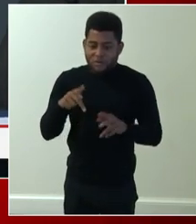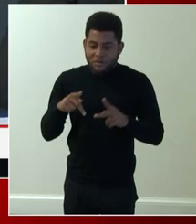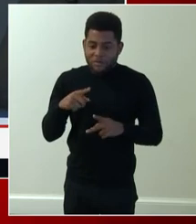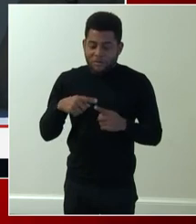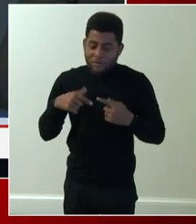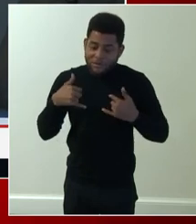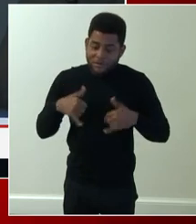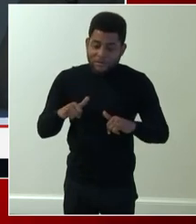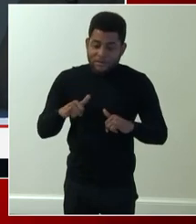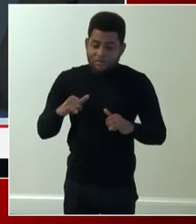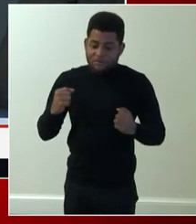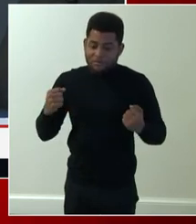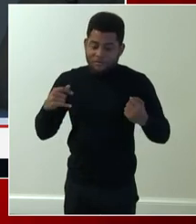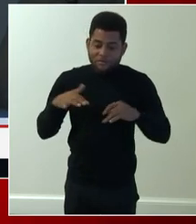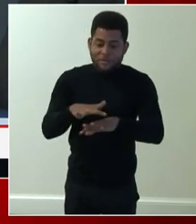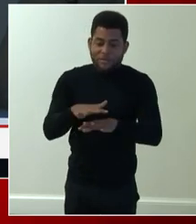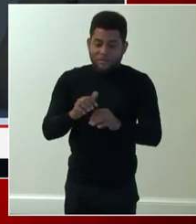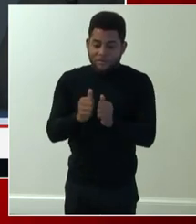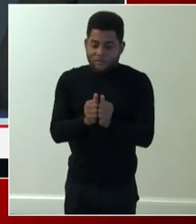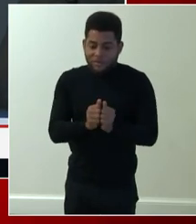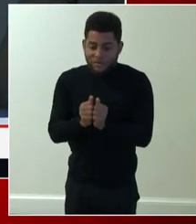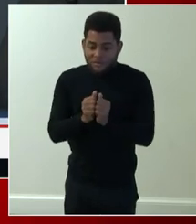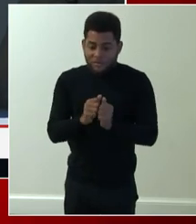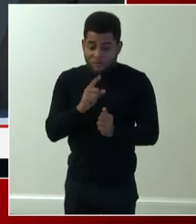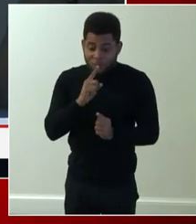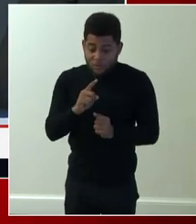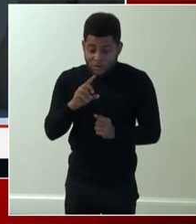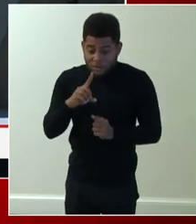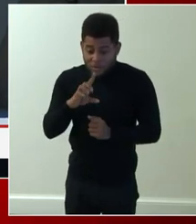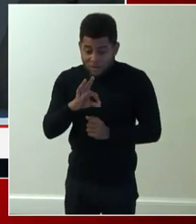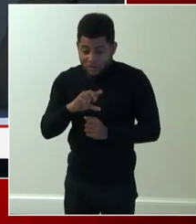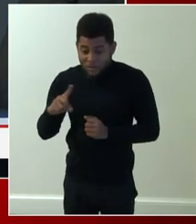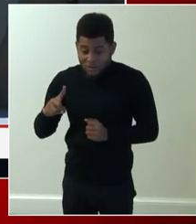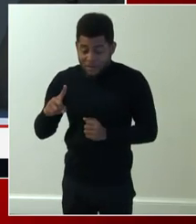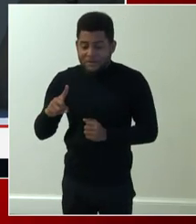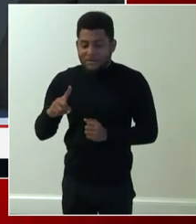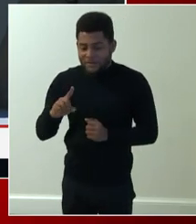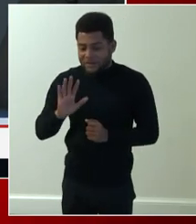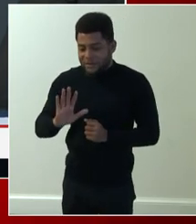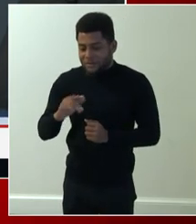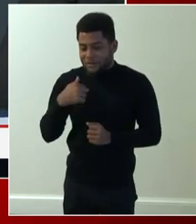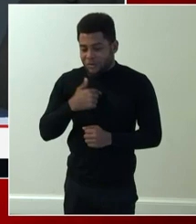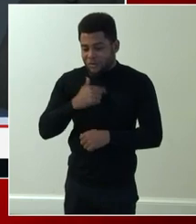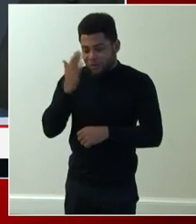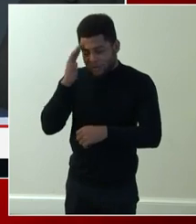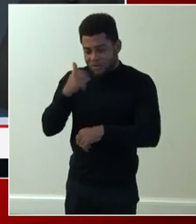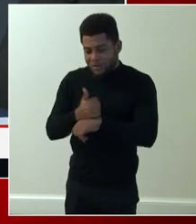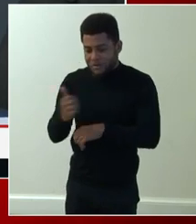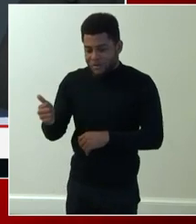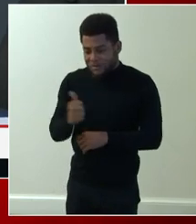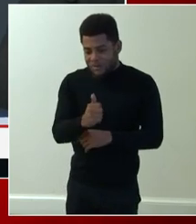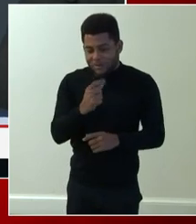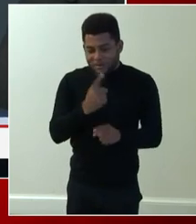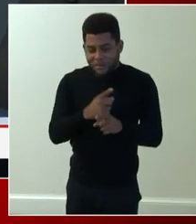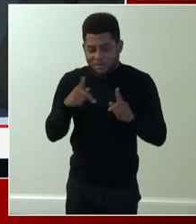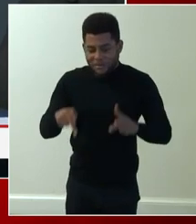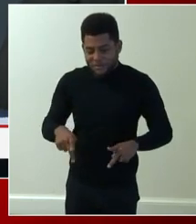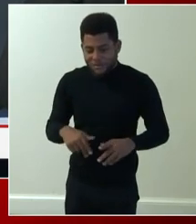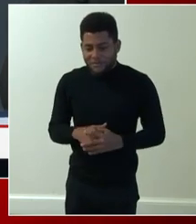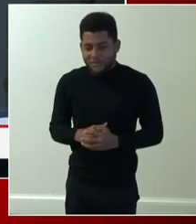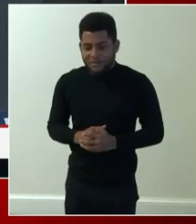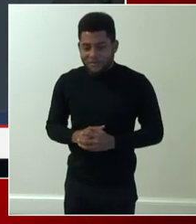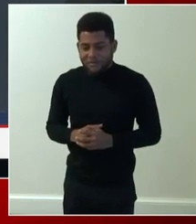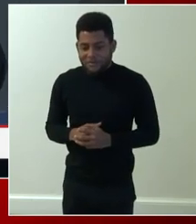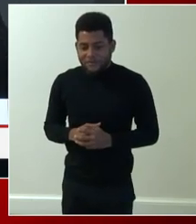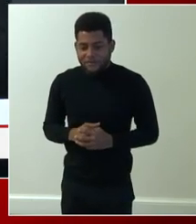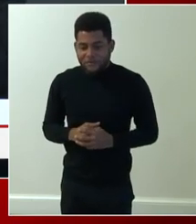get ambulance service when they call 911, and they'll continue to implement their contingency plan. Mark? If I could just